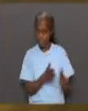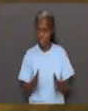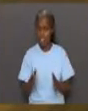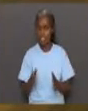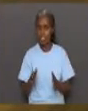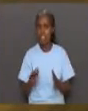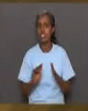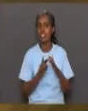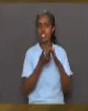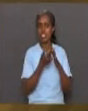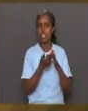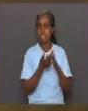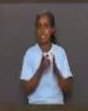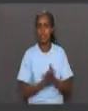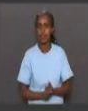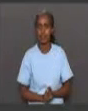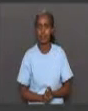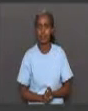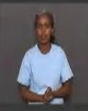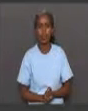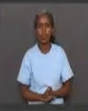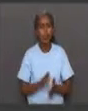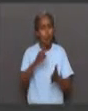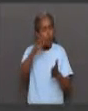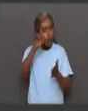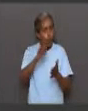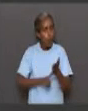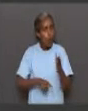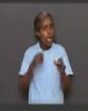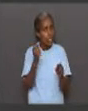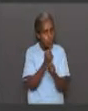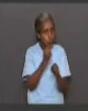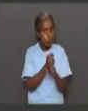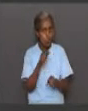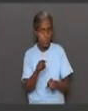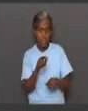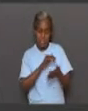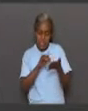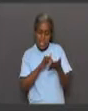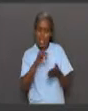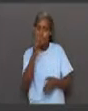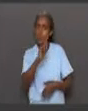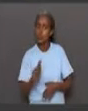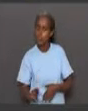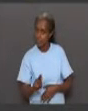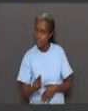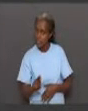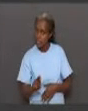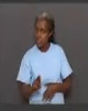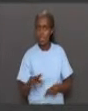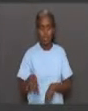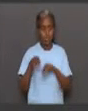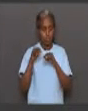ready, let us get started. Why do we study geometry, students? There